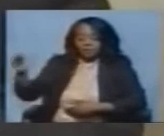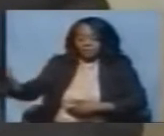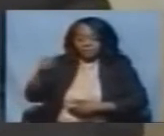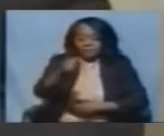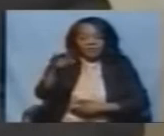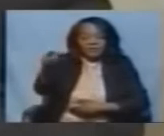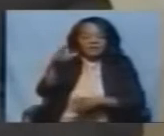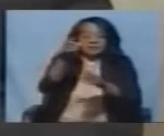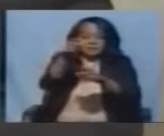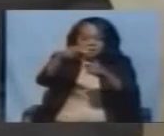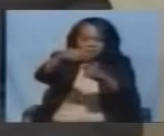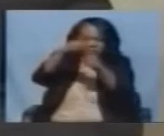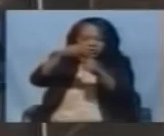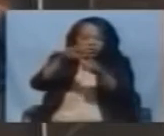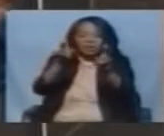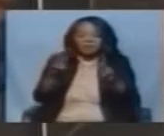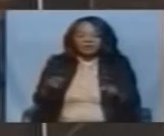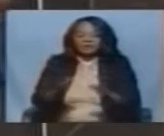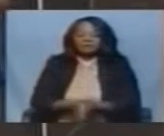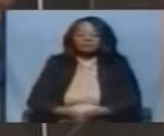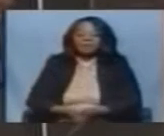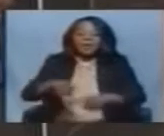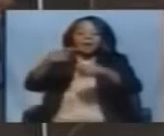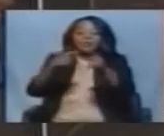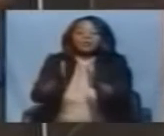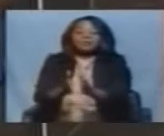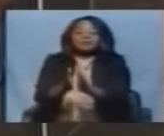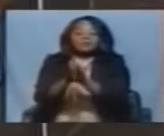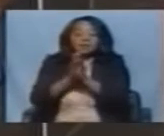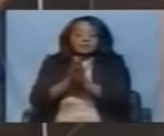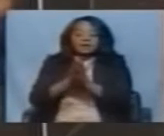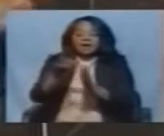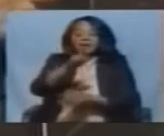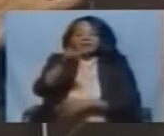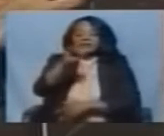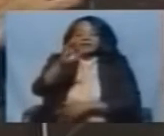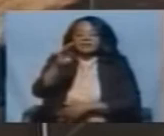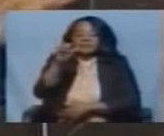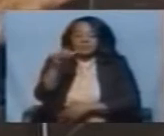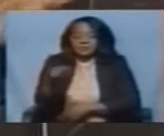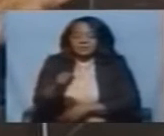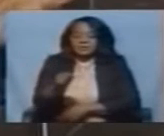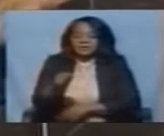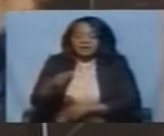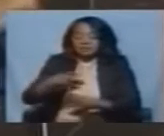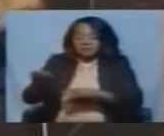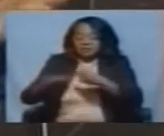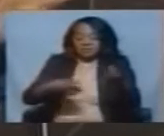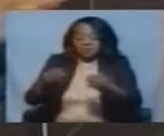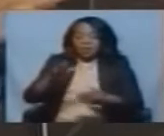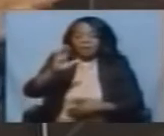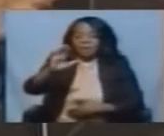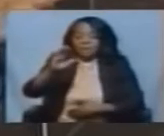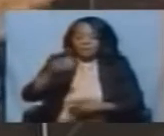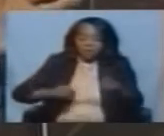that particular person. I was going to ask you that as ZIPS, Zambian Institute of Purchasing and Supply, you are backed by